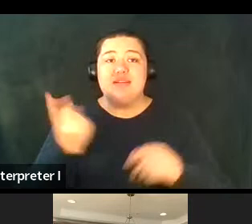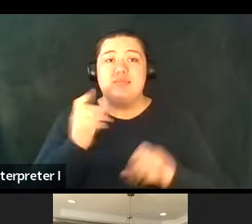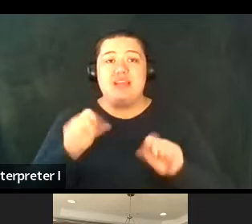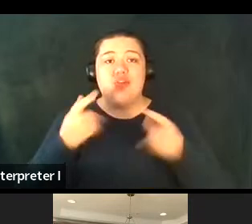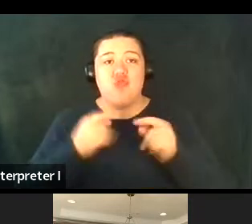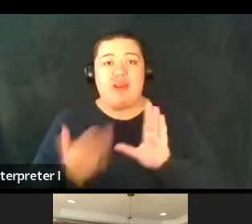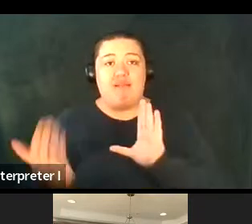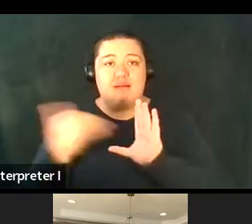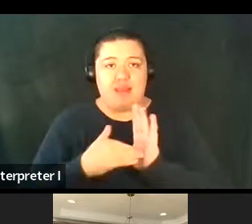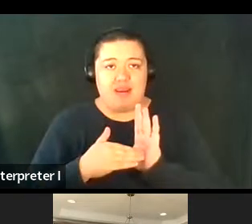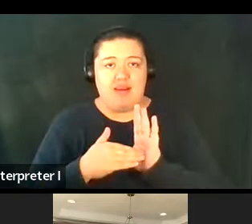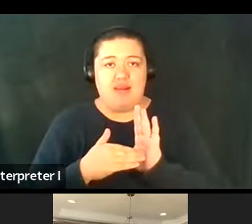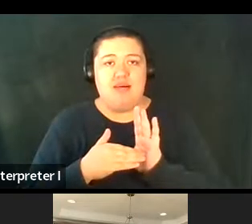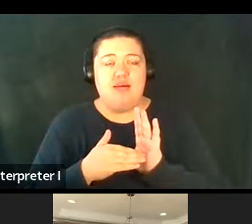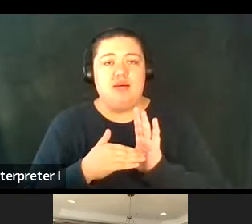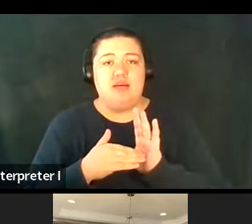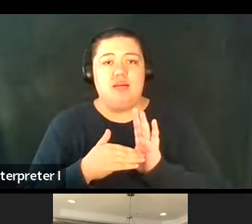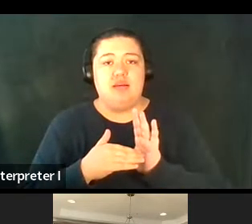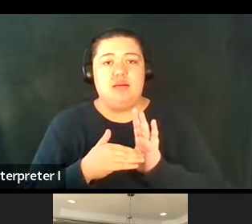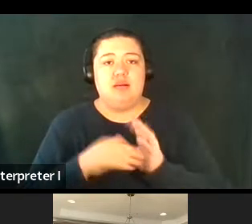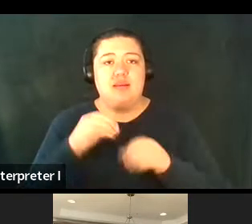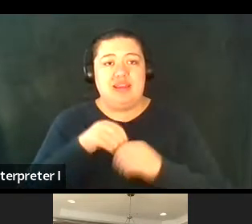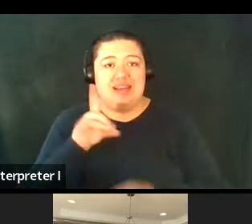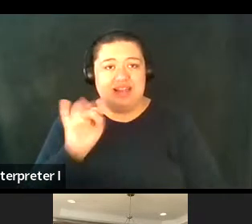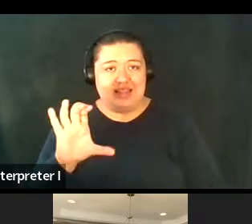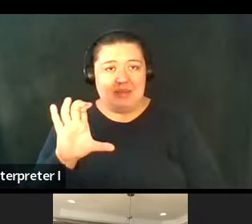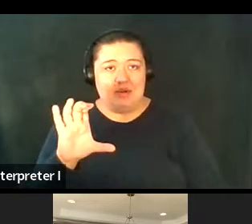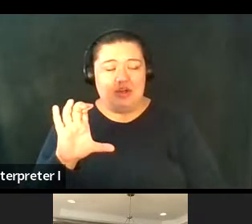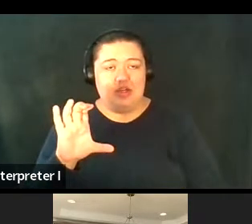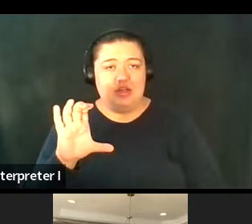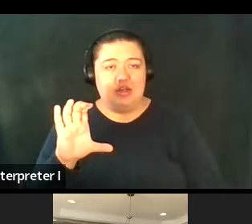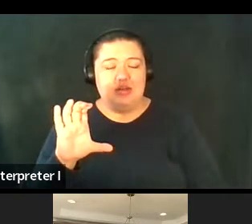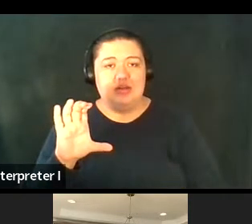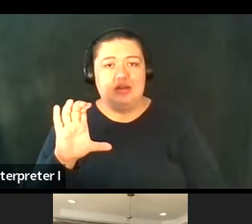again in December,